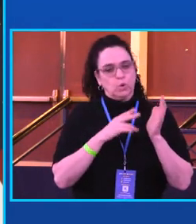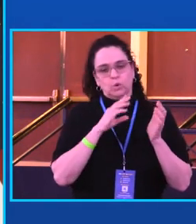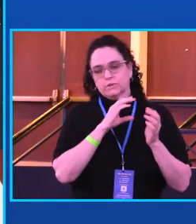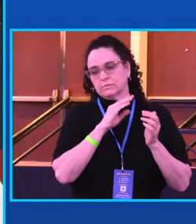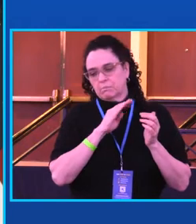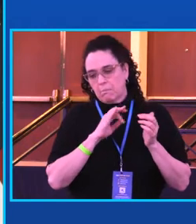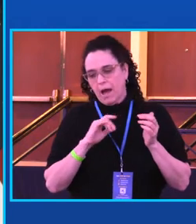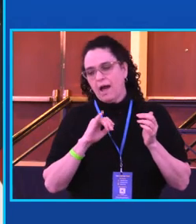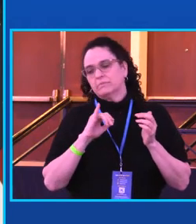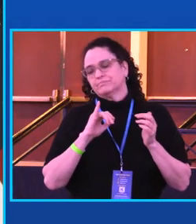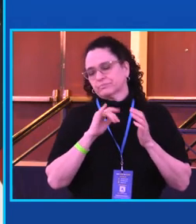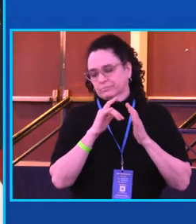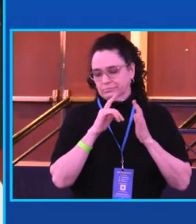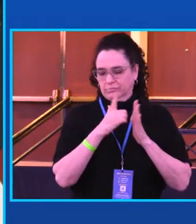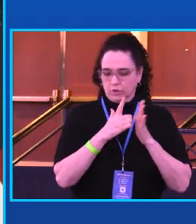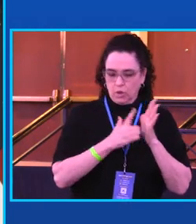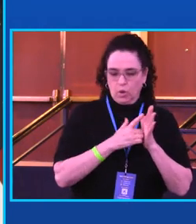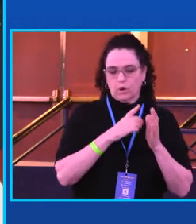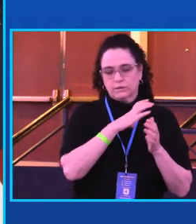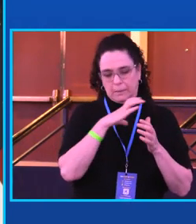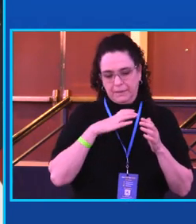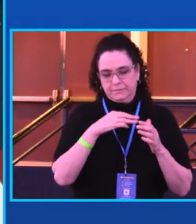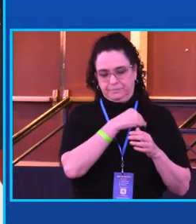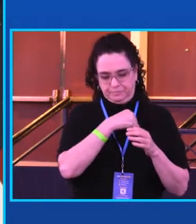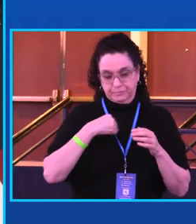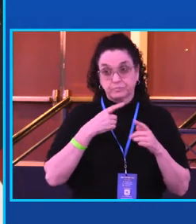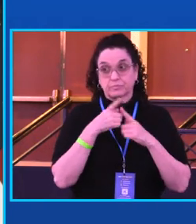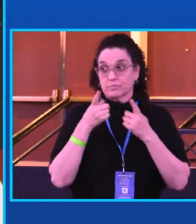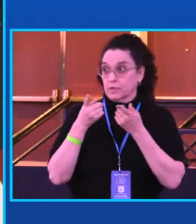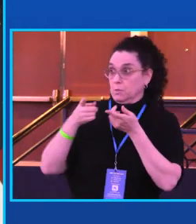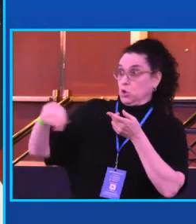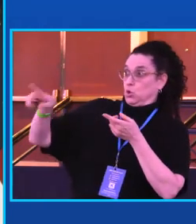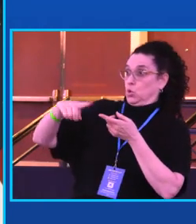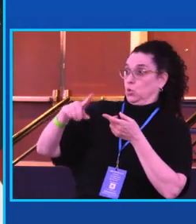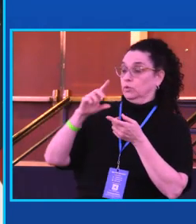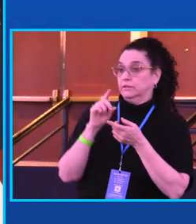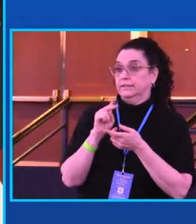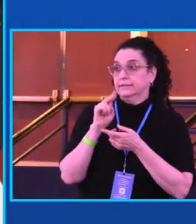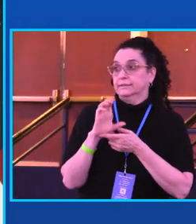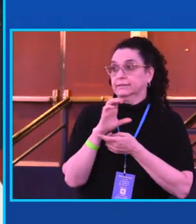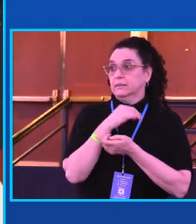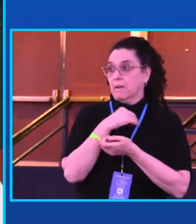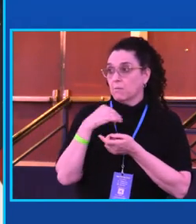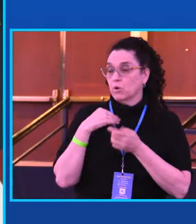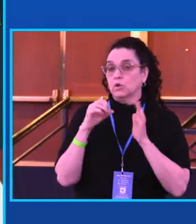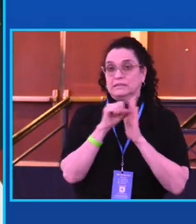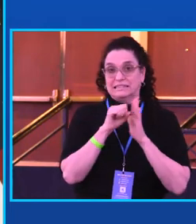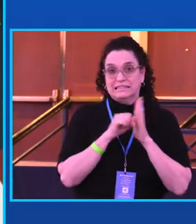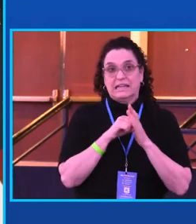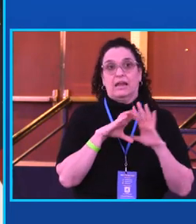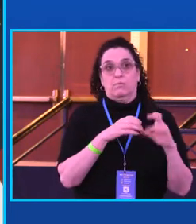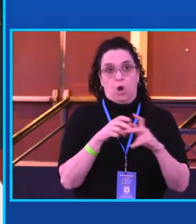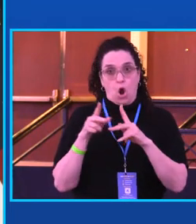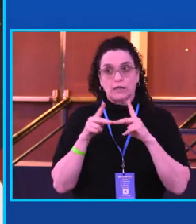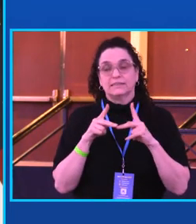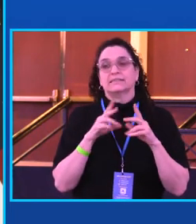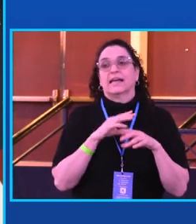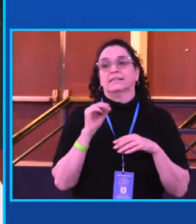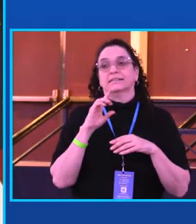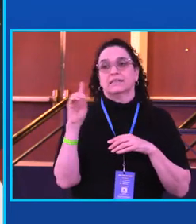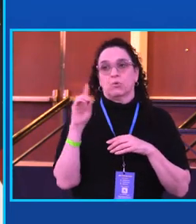members, but you as DNC members, state parties, and